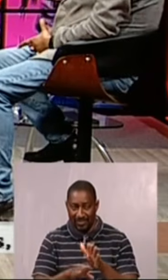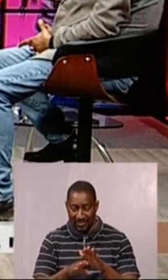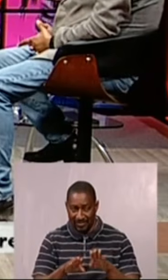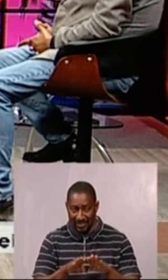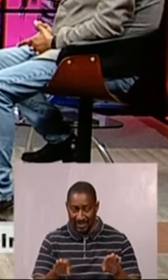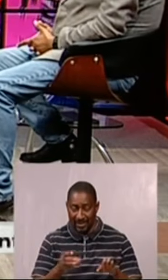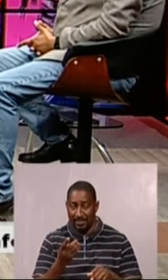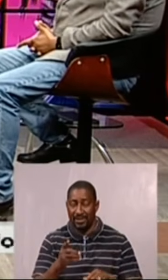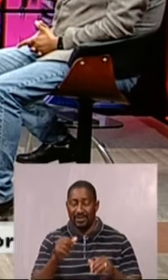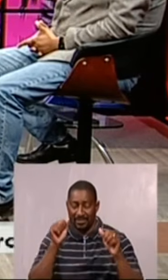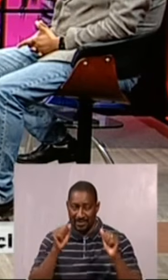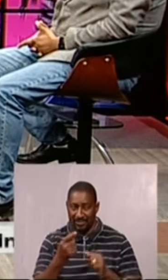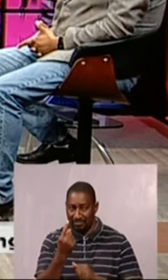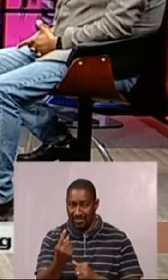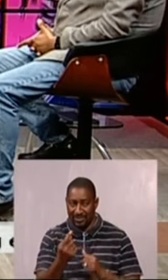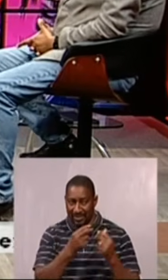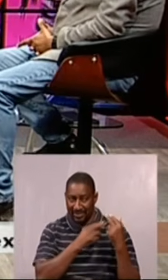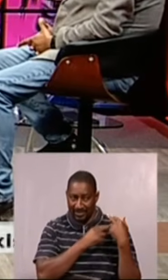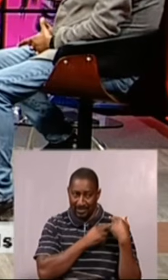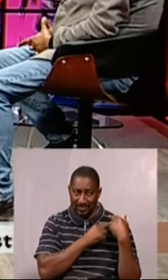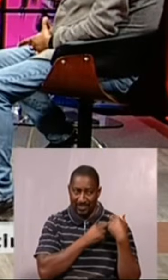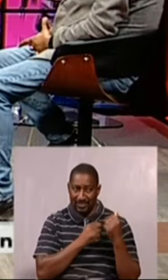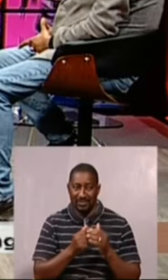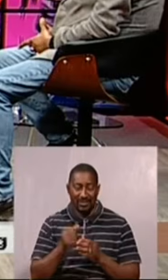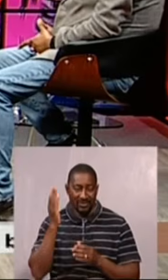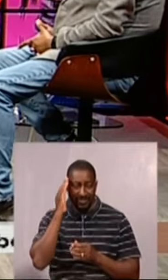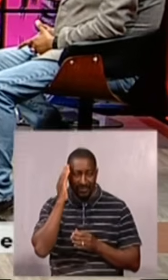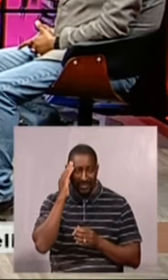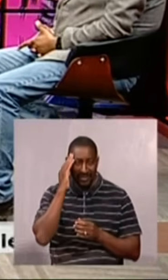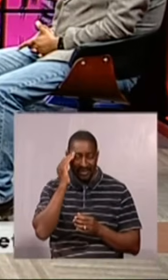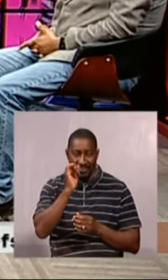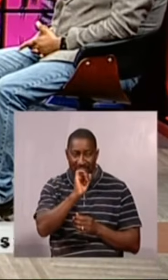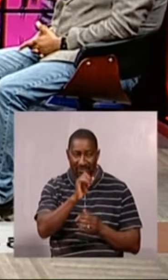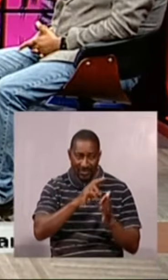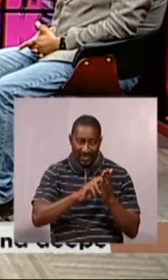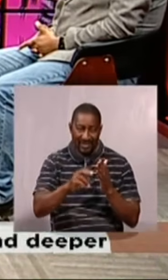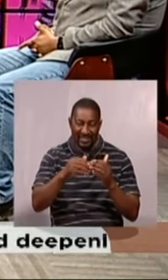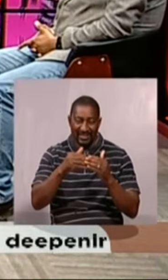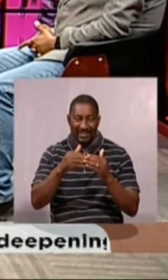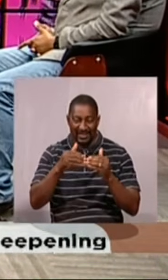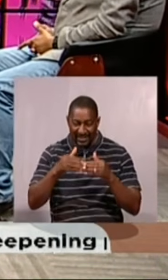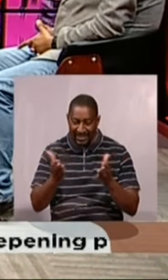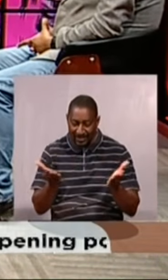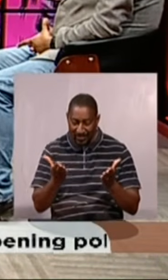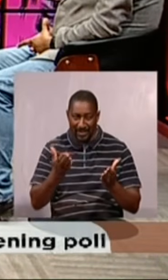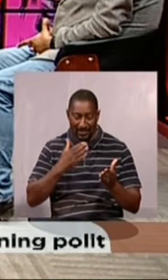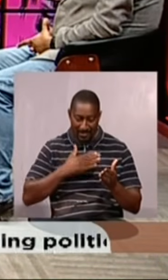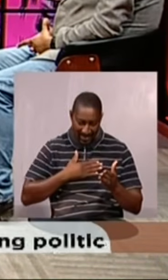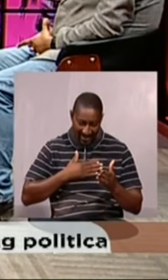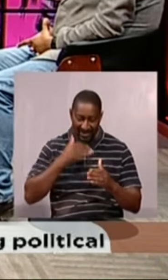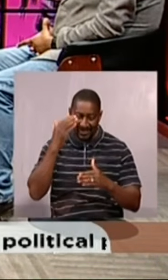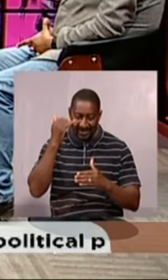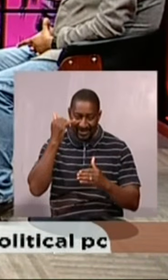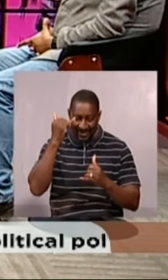terms of where does my right start, where does yours start, where does mine end. It's by saying that as a national citizen, we should be,